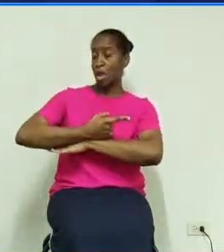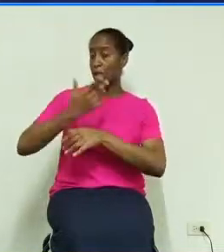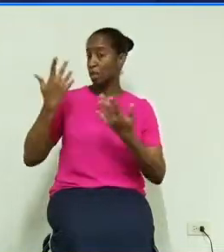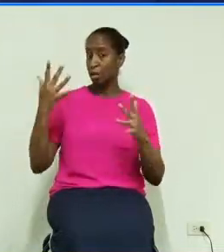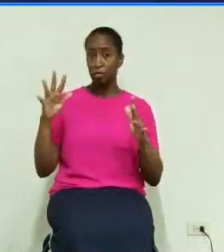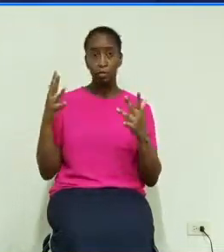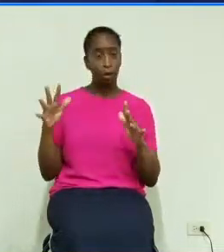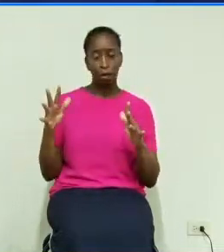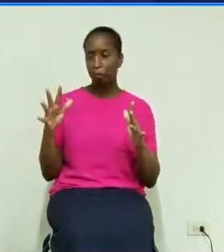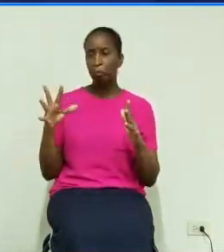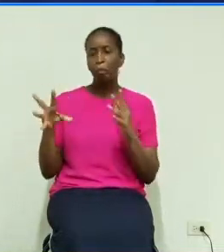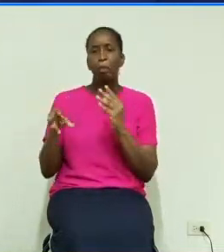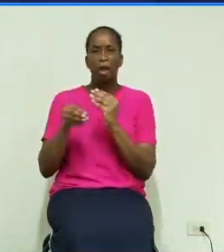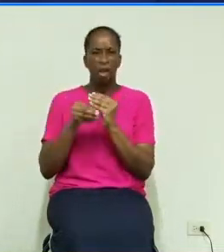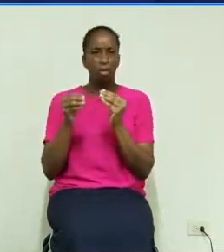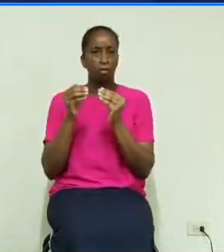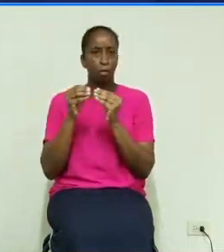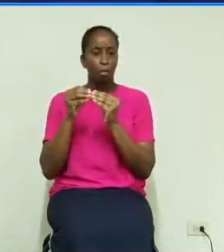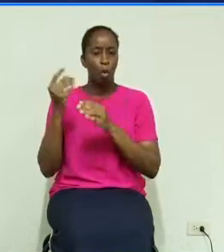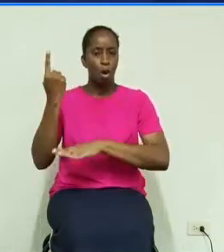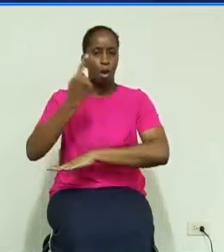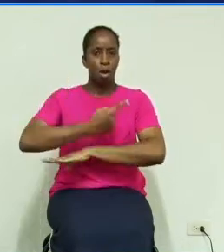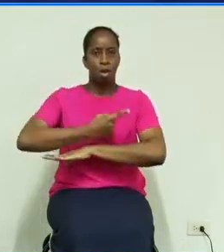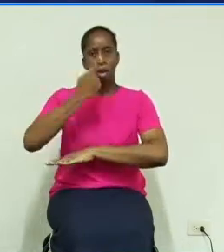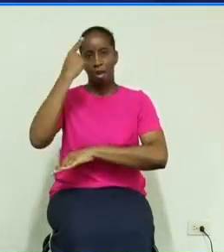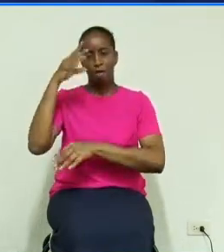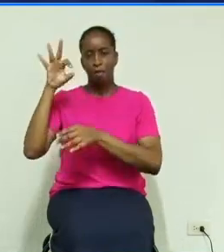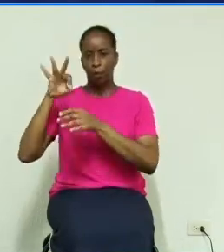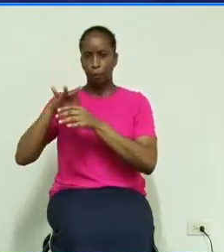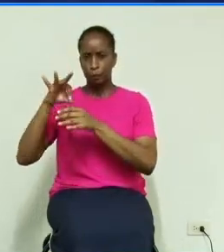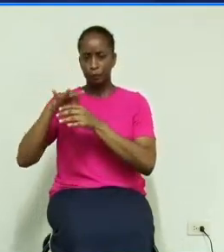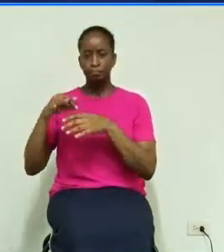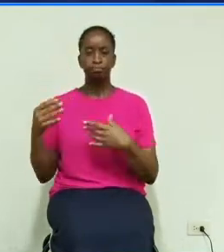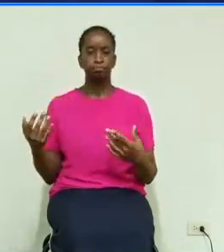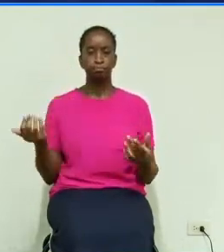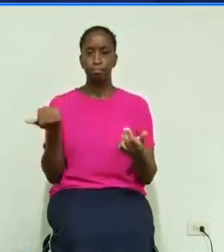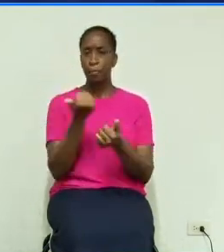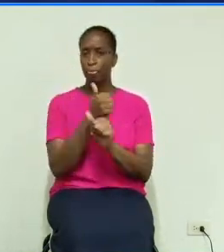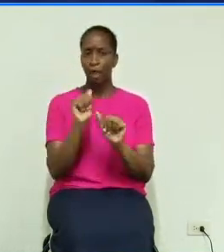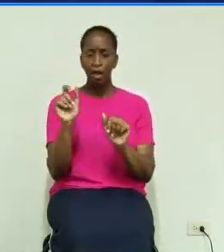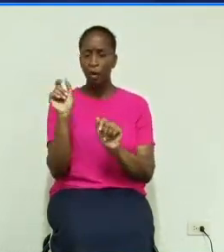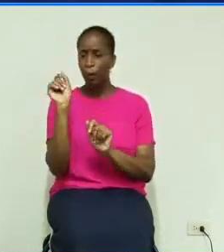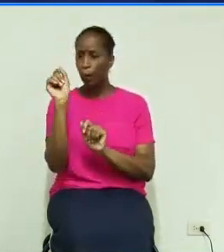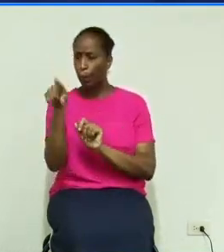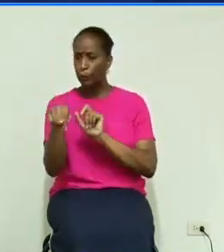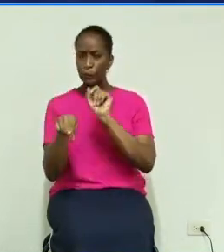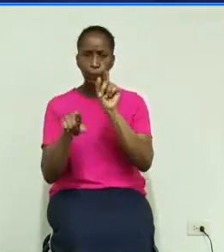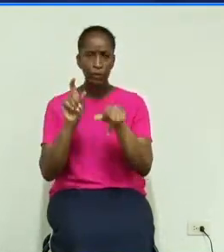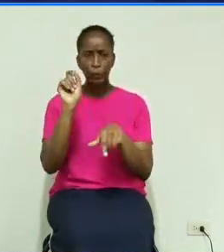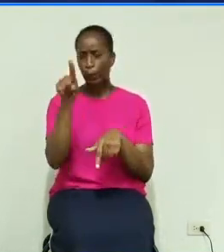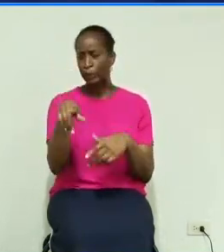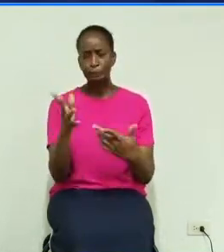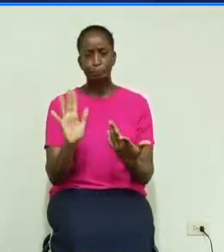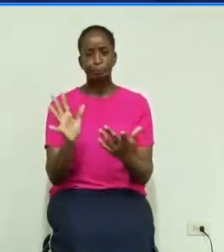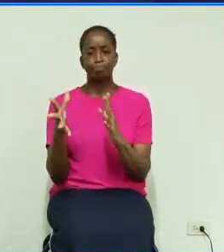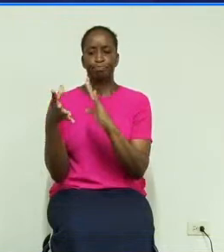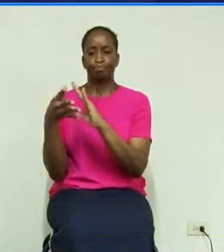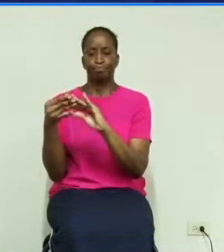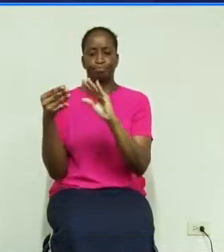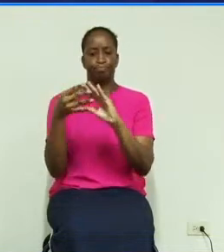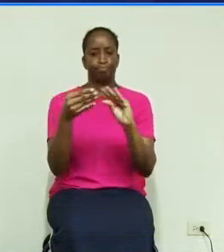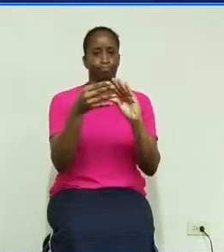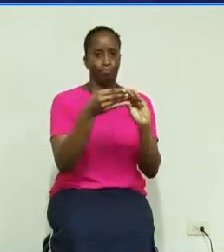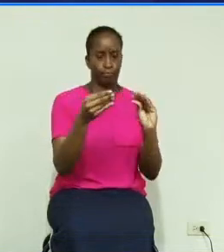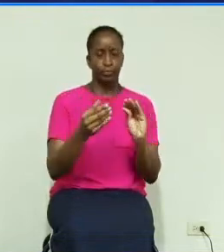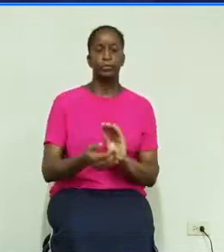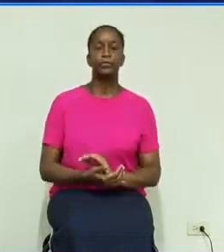I don't think there are specific questions, but just to tell the panel what the responses to them have been